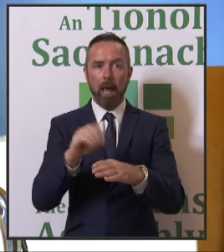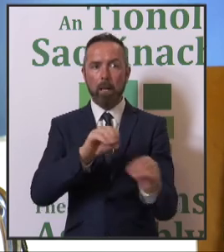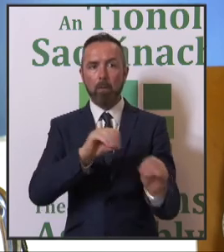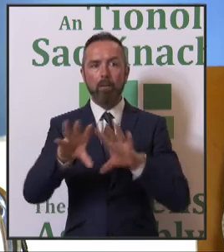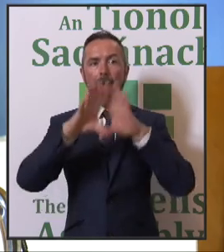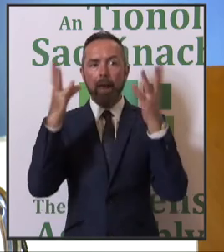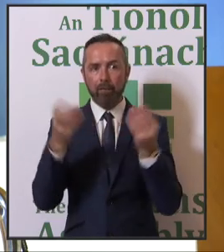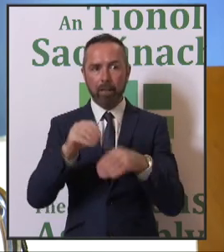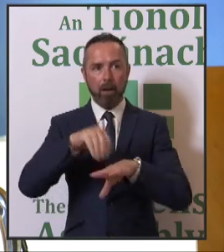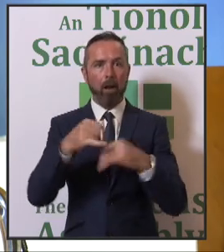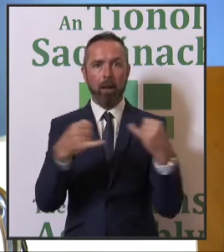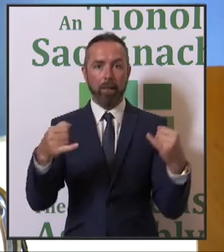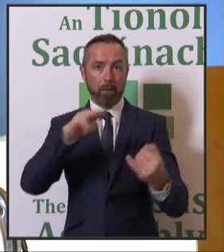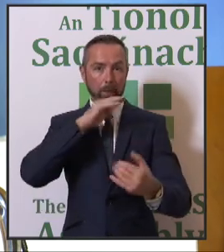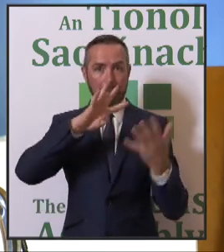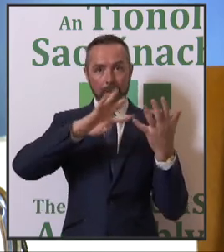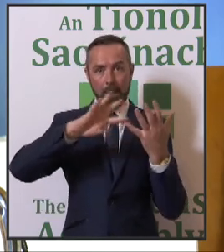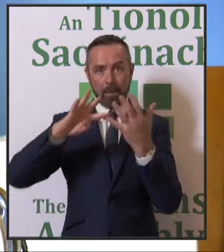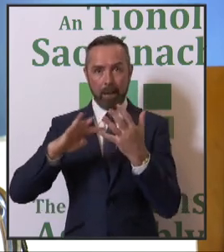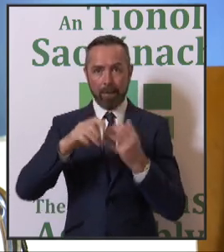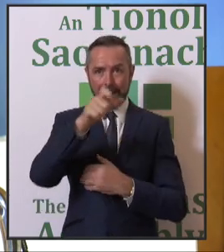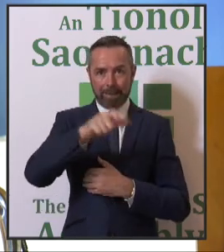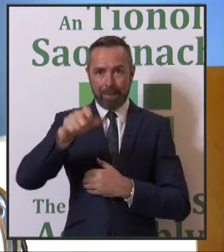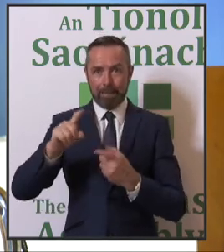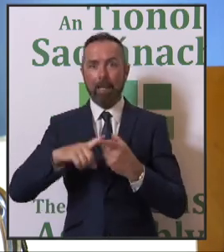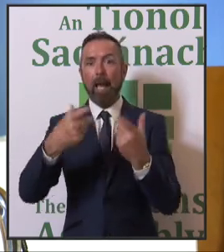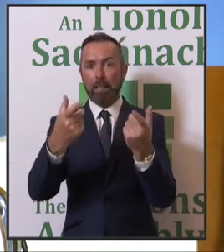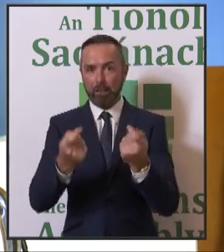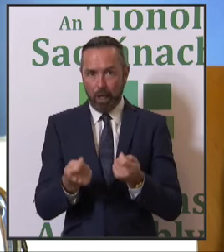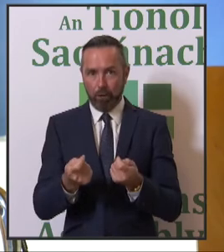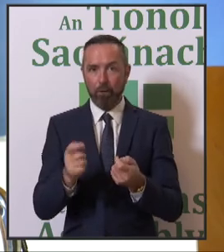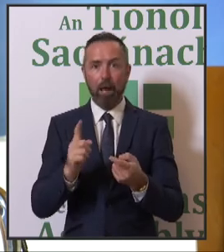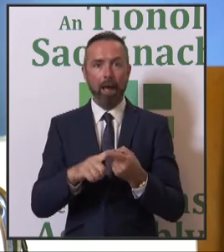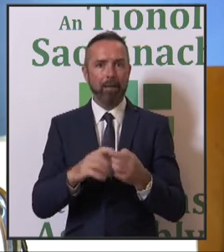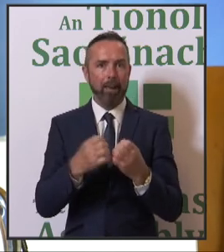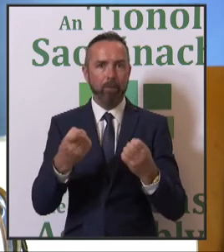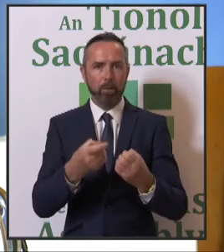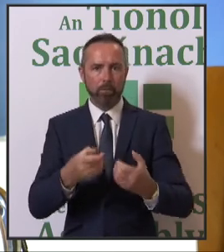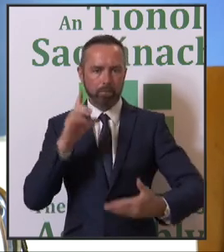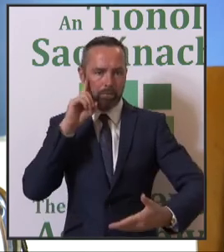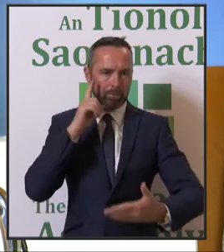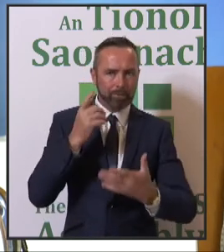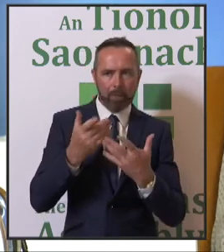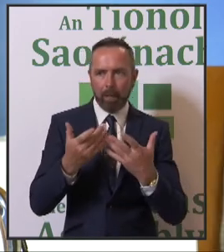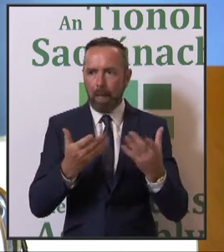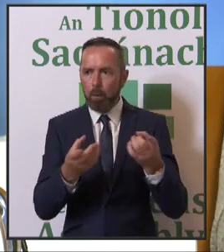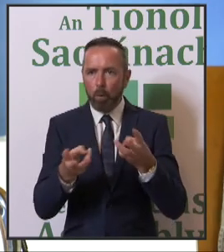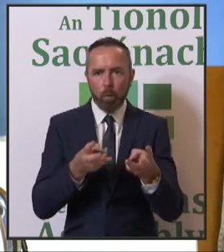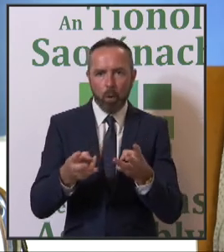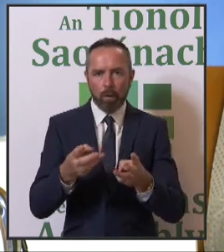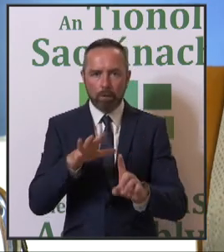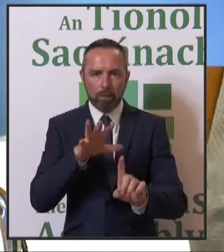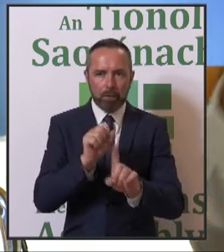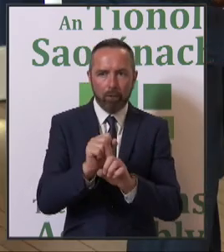meant 99 citizens and the chair and the secretariat and the supports we had discovering of how this was going to work. How would we work as a